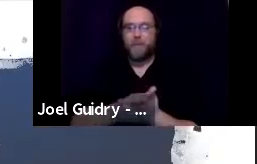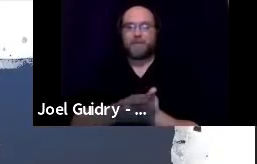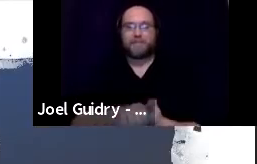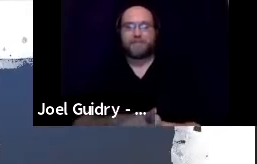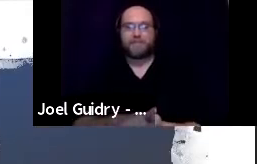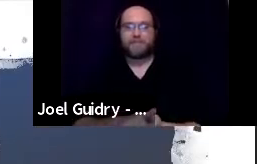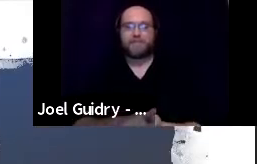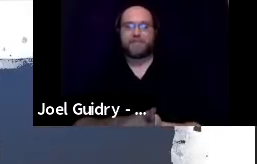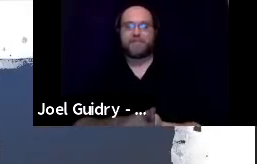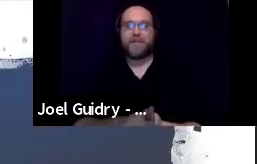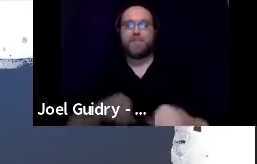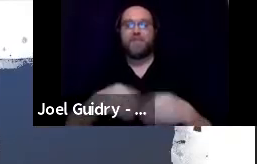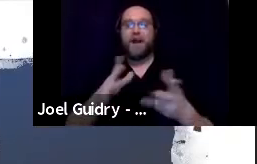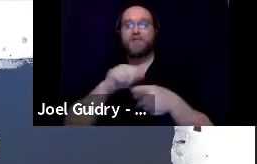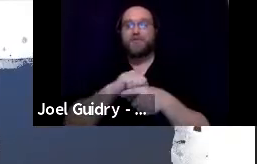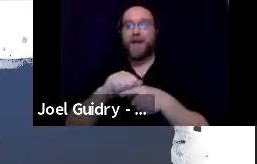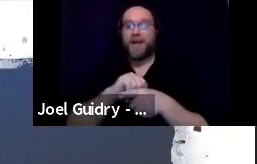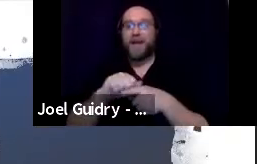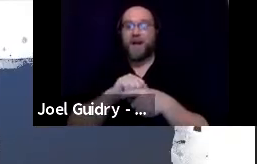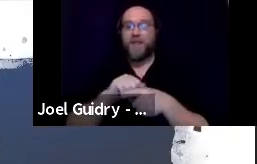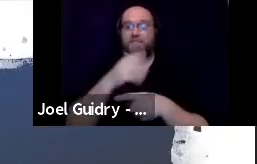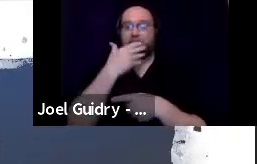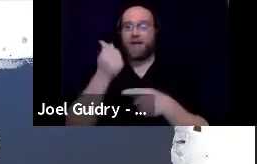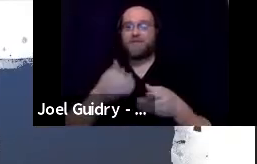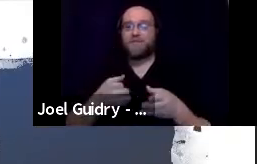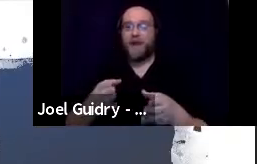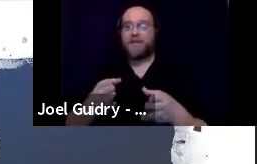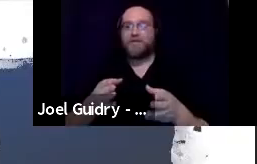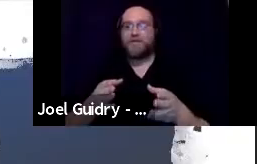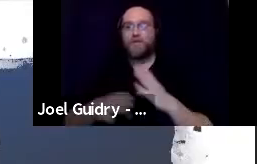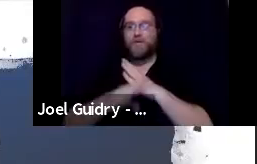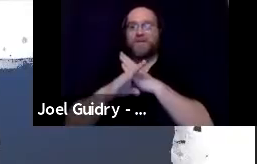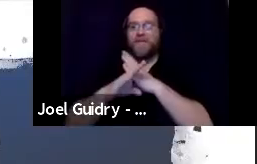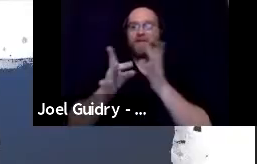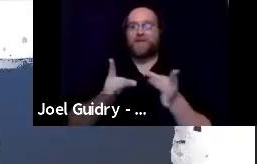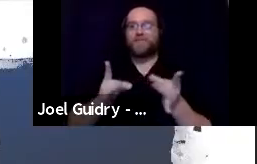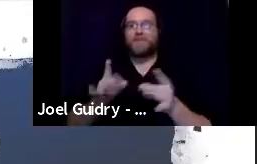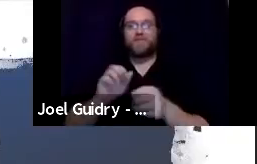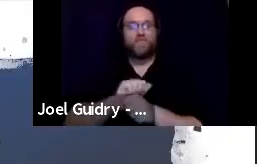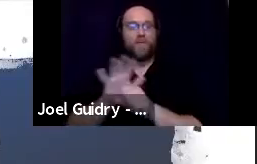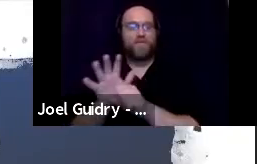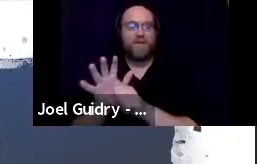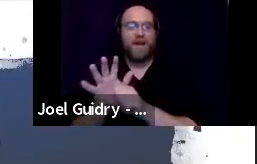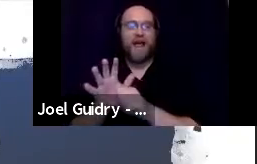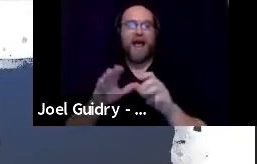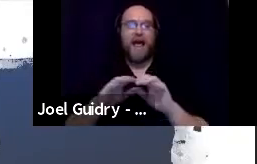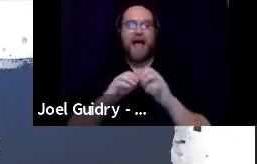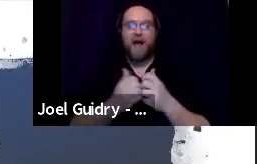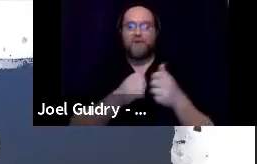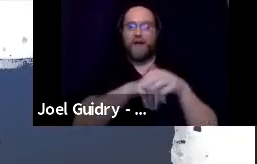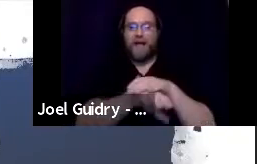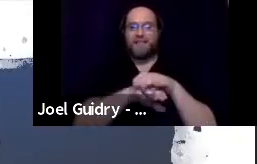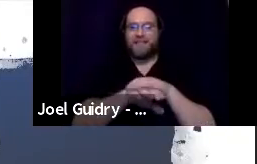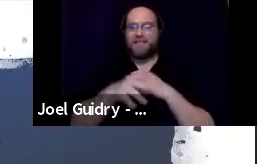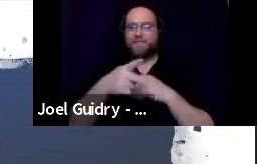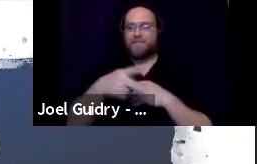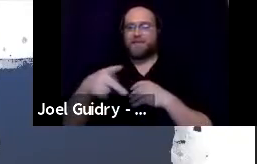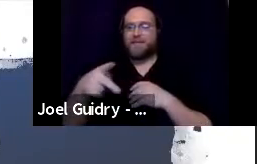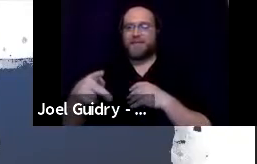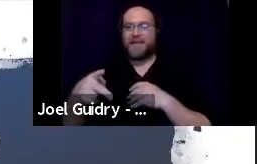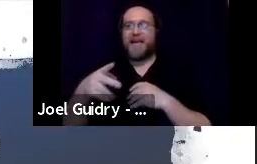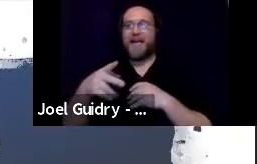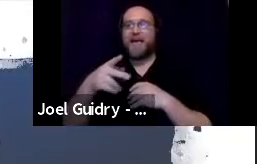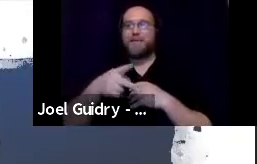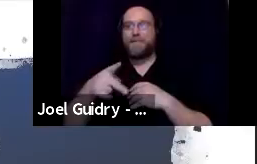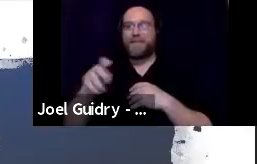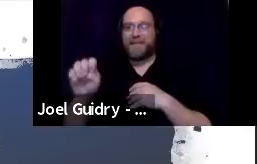They must let all employees know how to access enhanced PPE and how to replace their protective